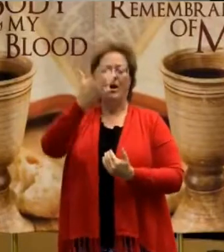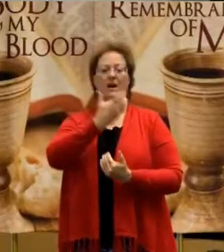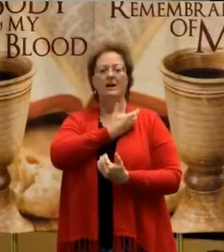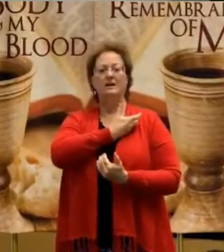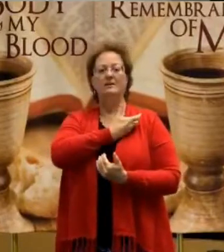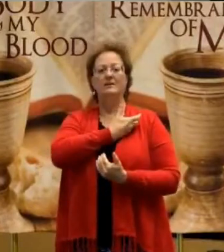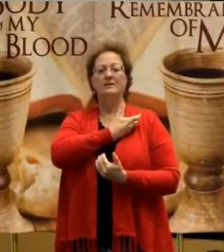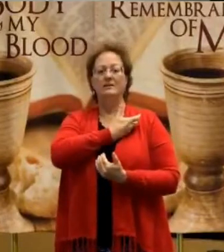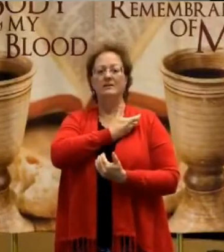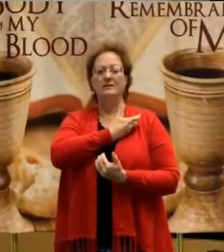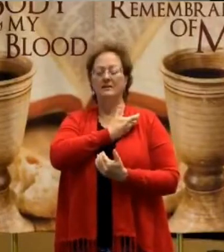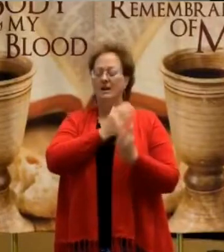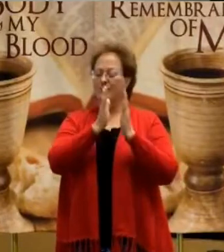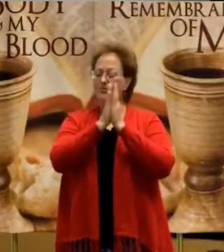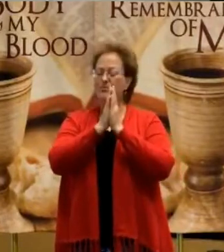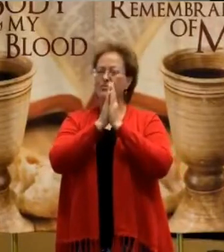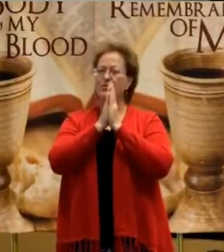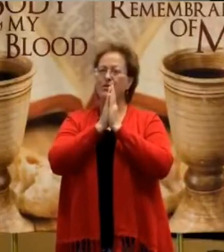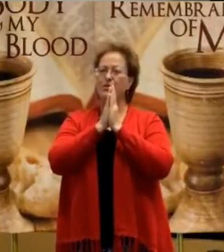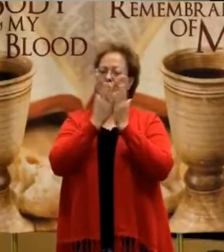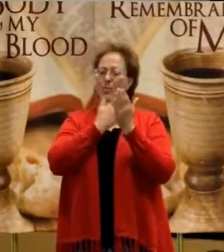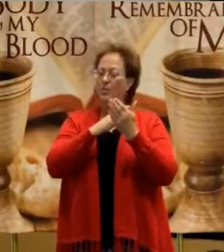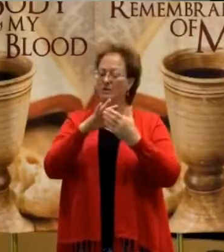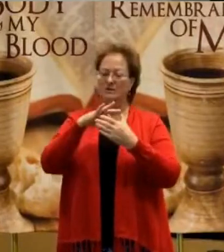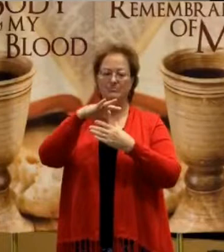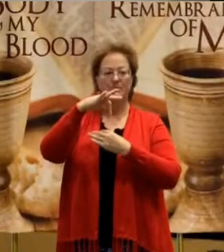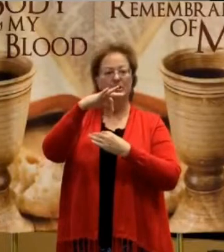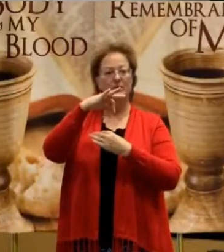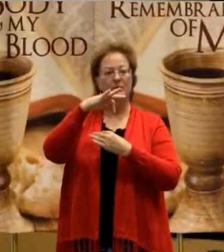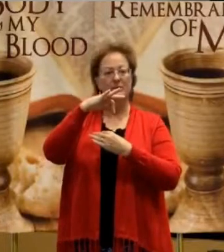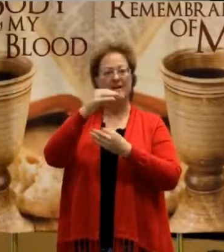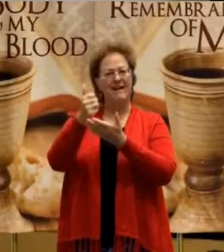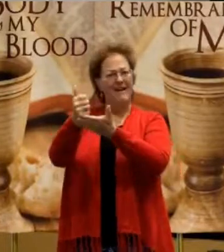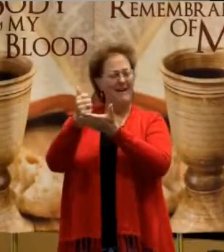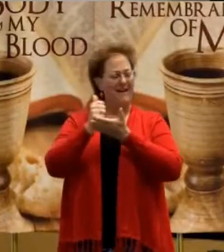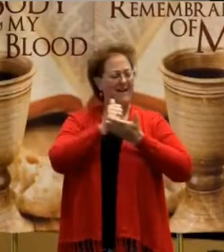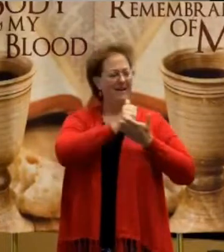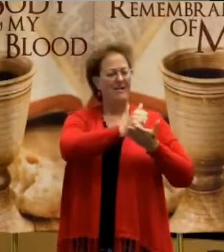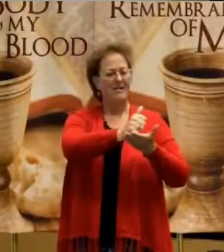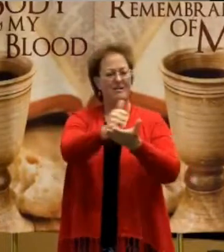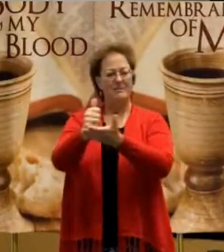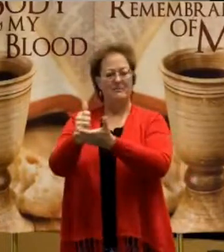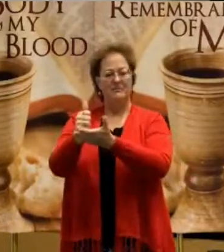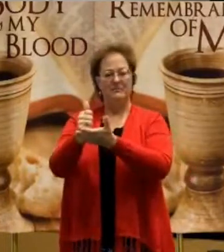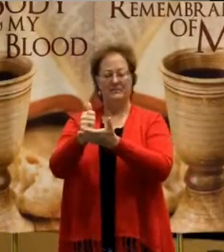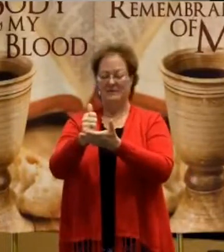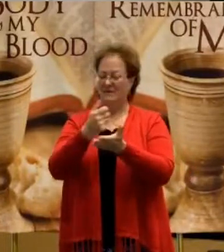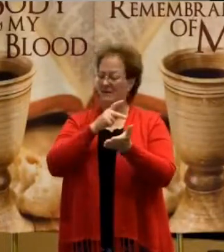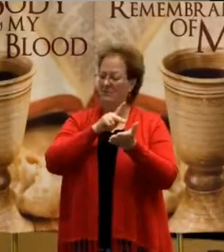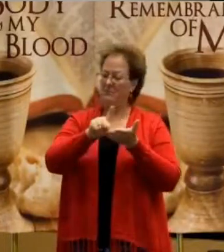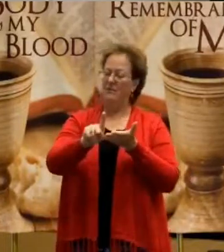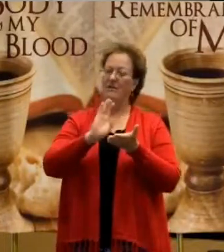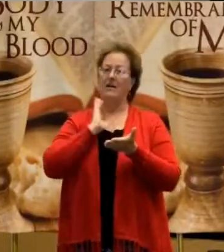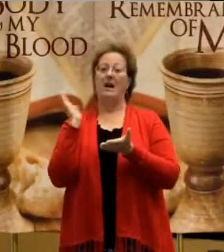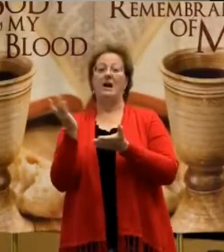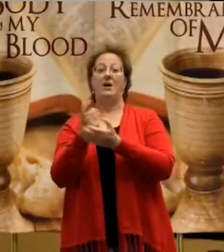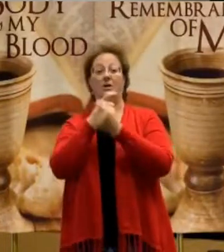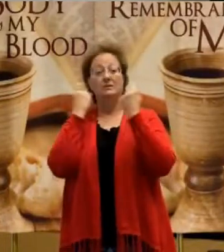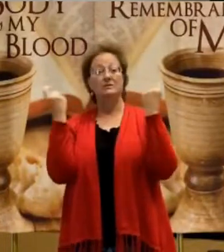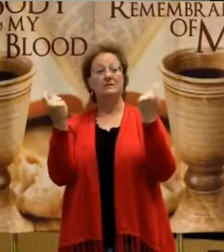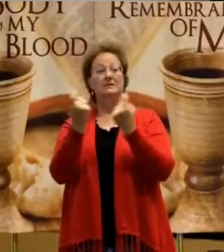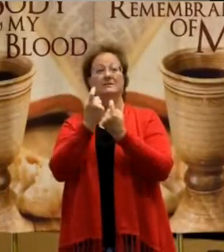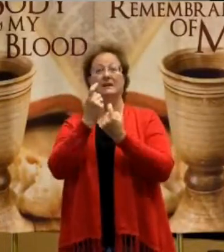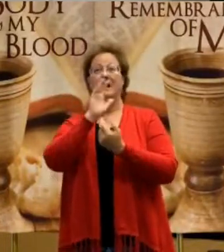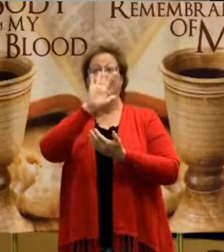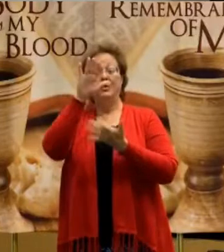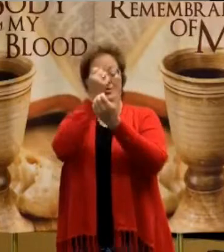the intercession of your Holy Spirit, for the atonement that we need for our sins, and for your mighty